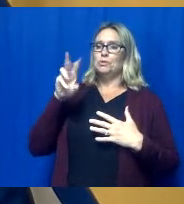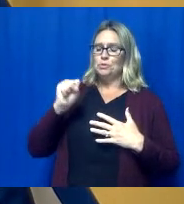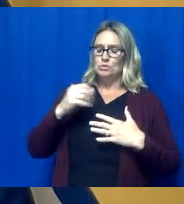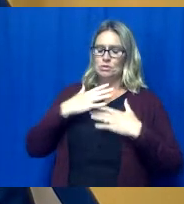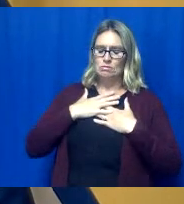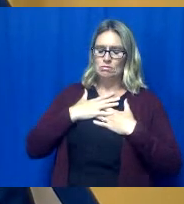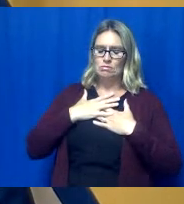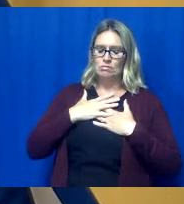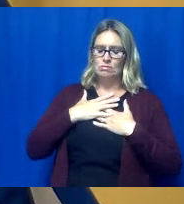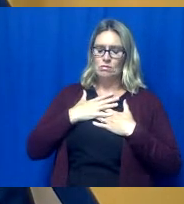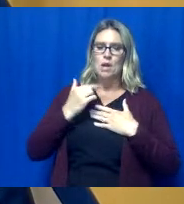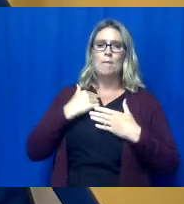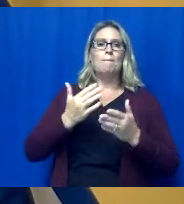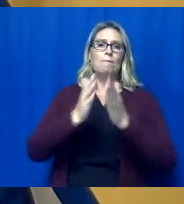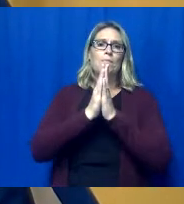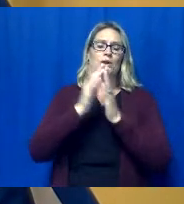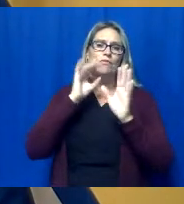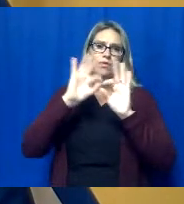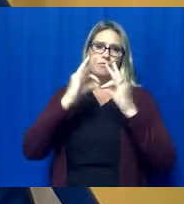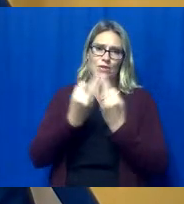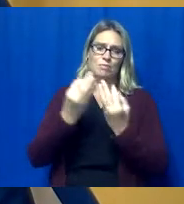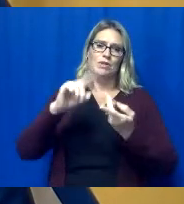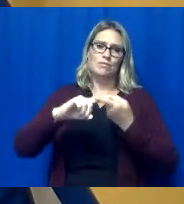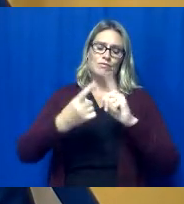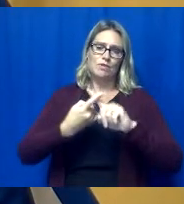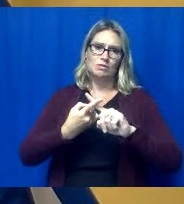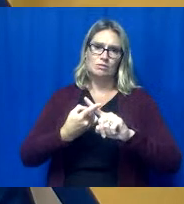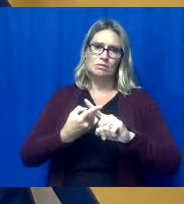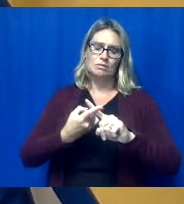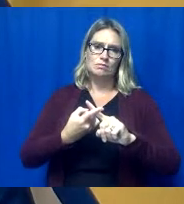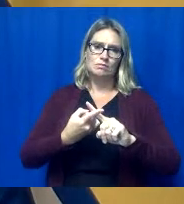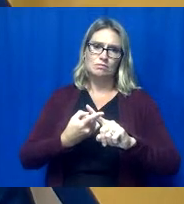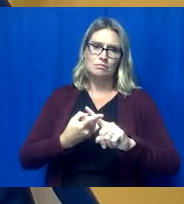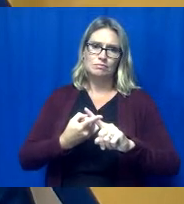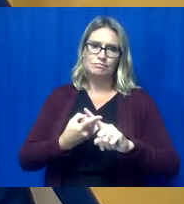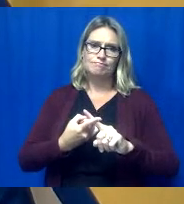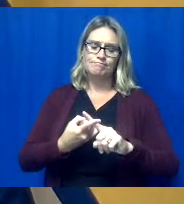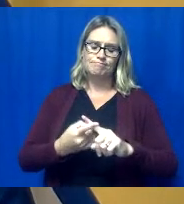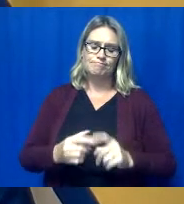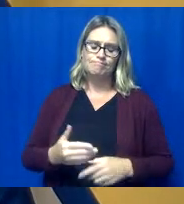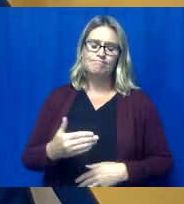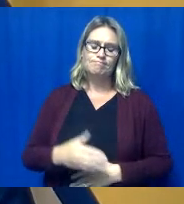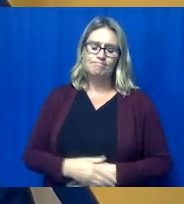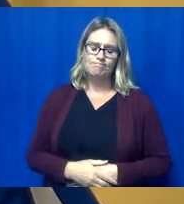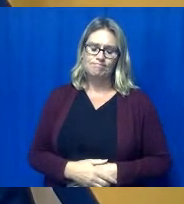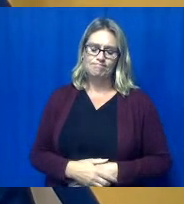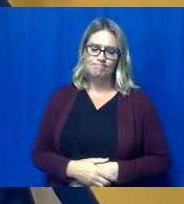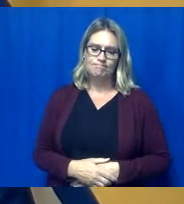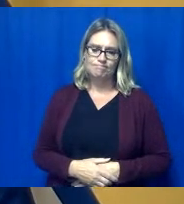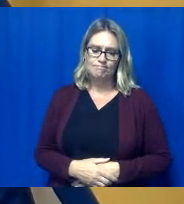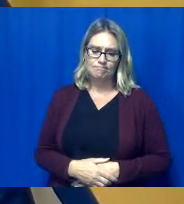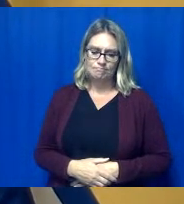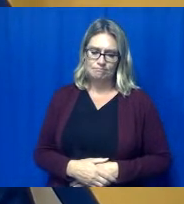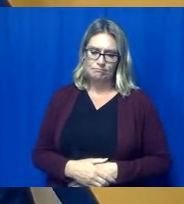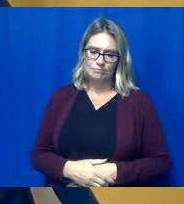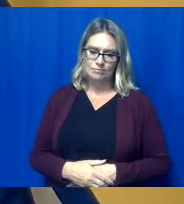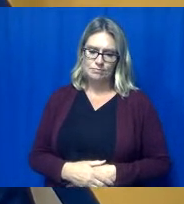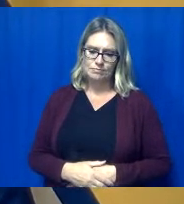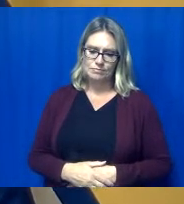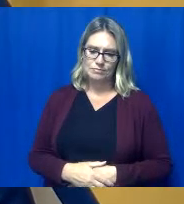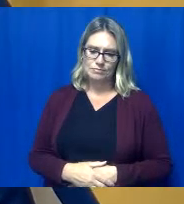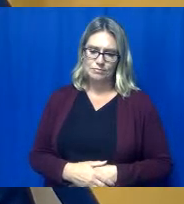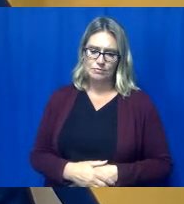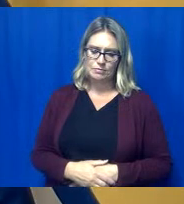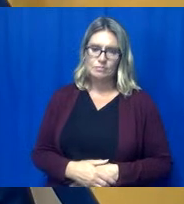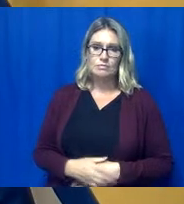and prayers are with the family and friends of these individuals during this difficult time. These past